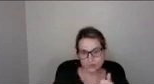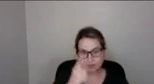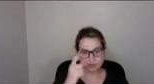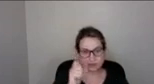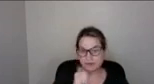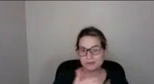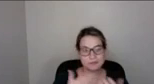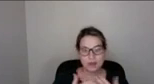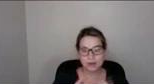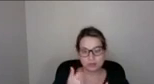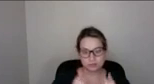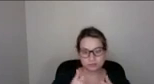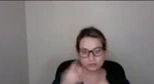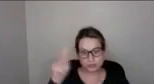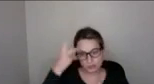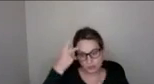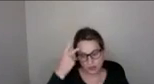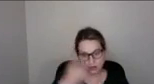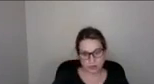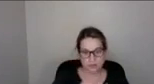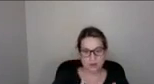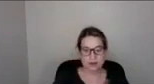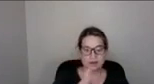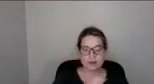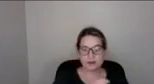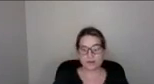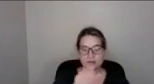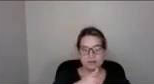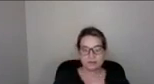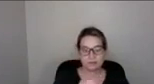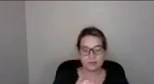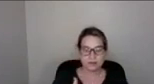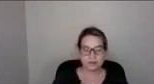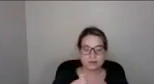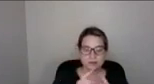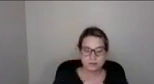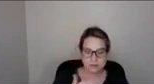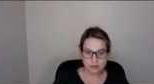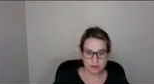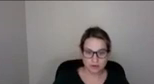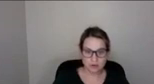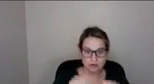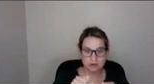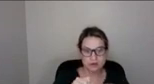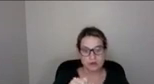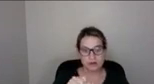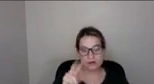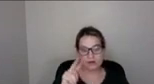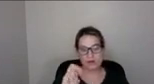or lifestyle. We'd ask that the commission redraw this district and adopt the Navajo Nation Human Rights Commission